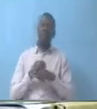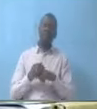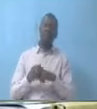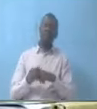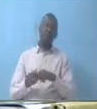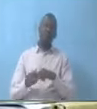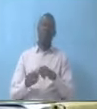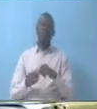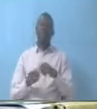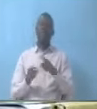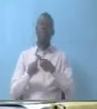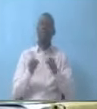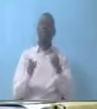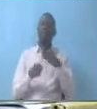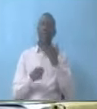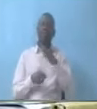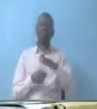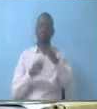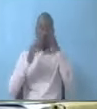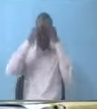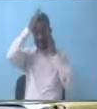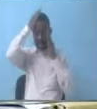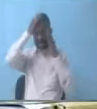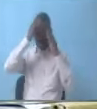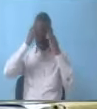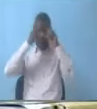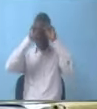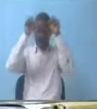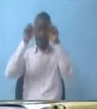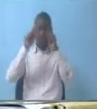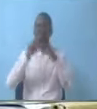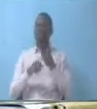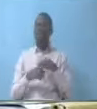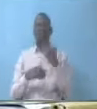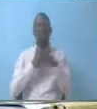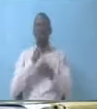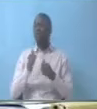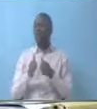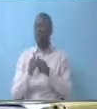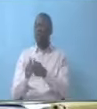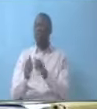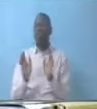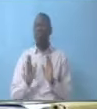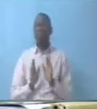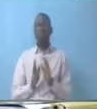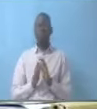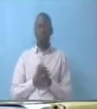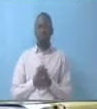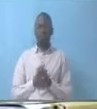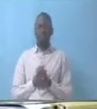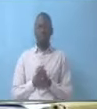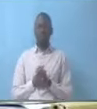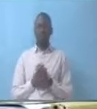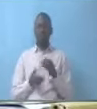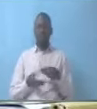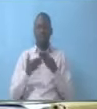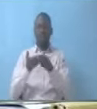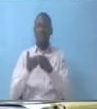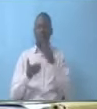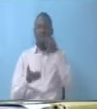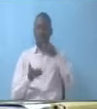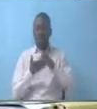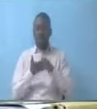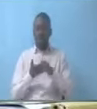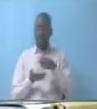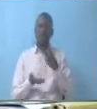was never followed. Topu ñu won ko. Although it was provided in letters when ministers are being